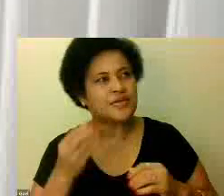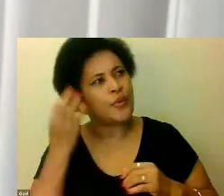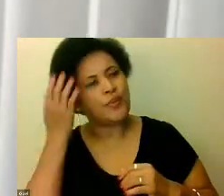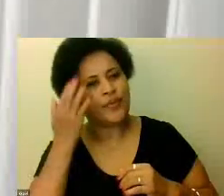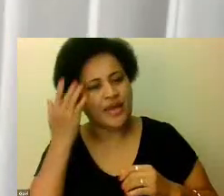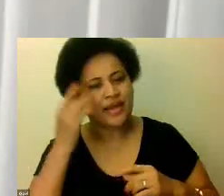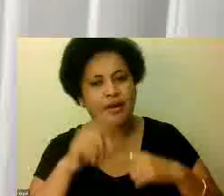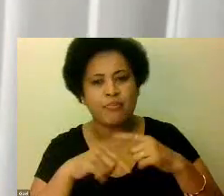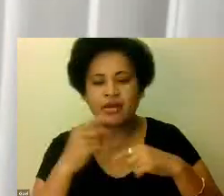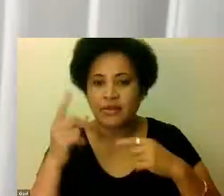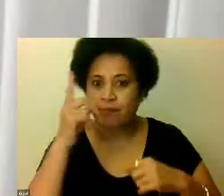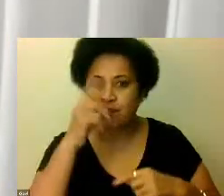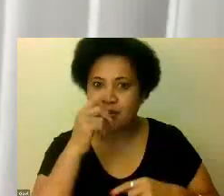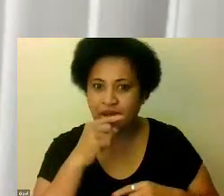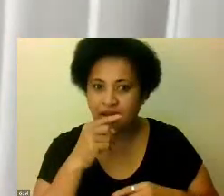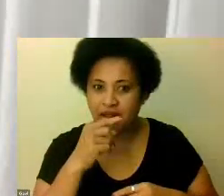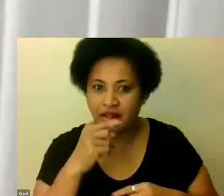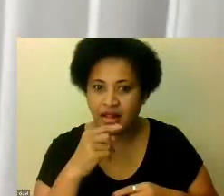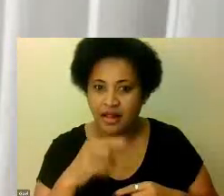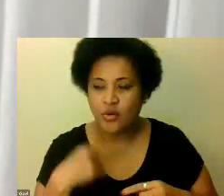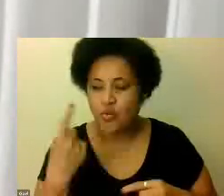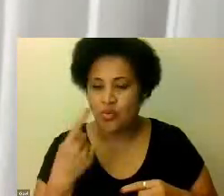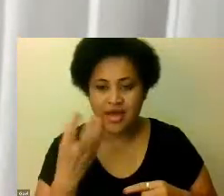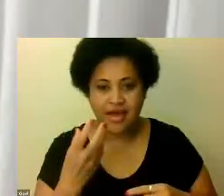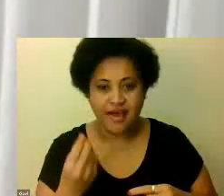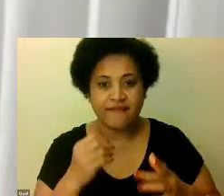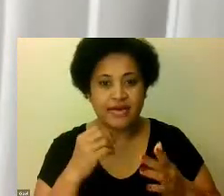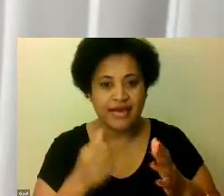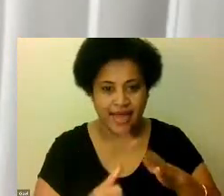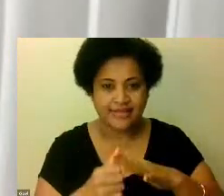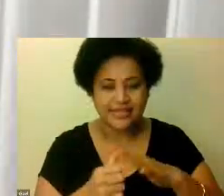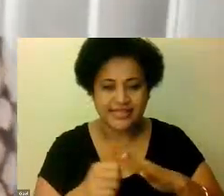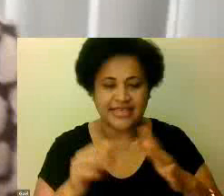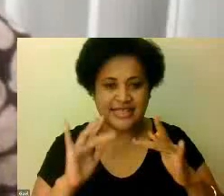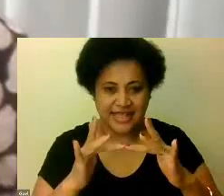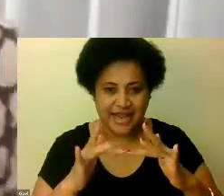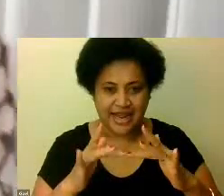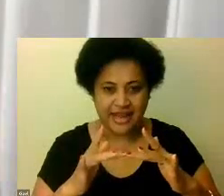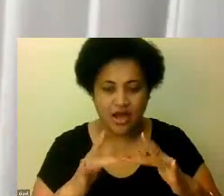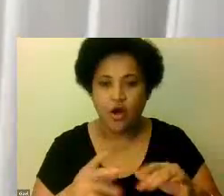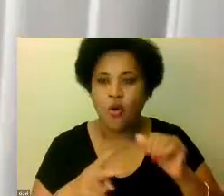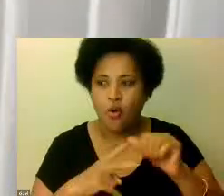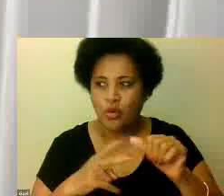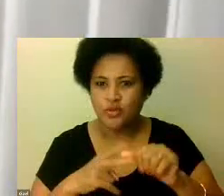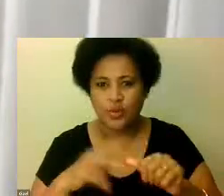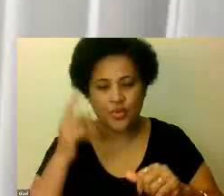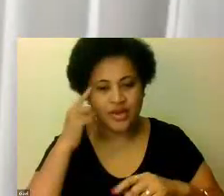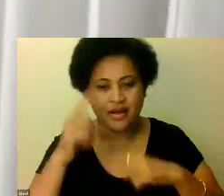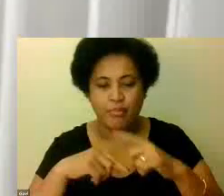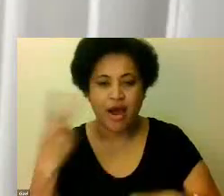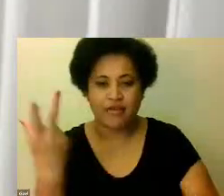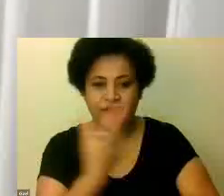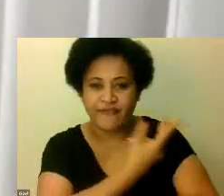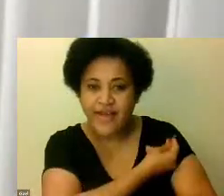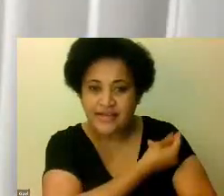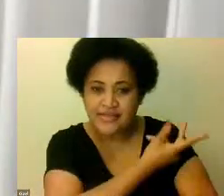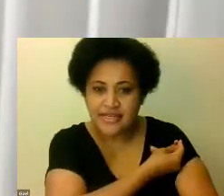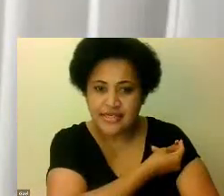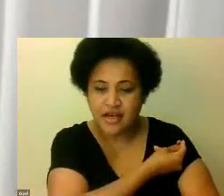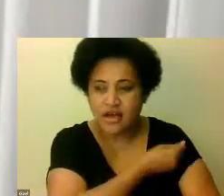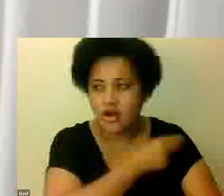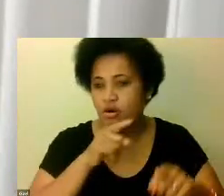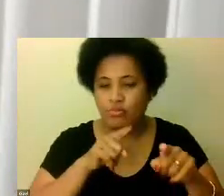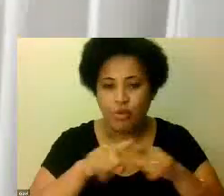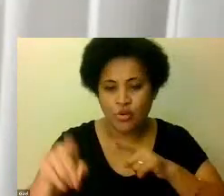think of the people who are going to have access to internet, and I mean, think of vaccines. Even in that context, a lot of countries,